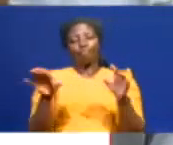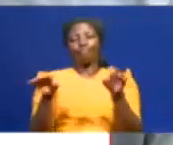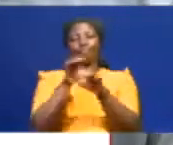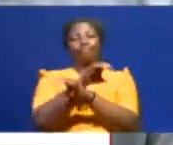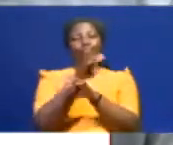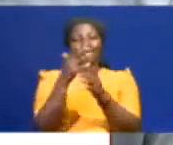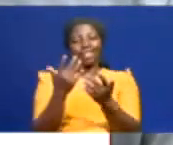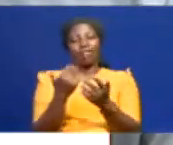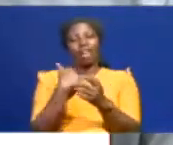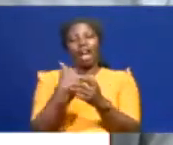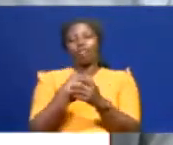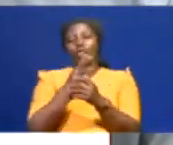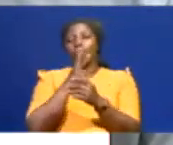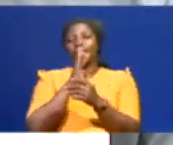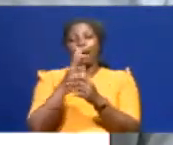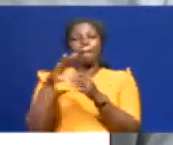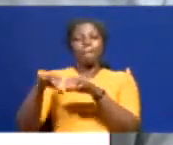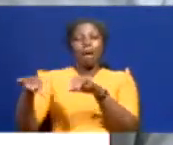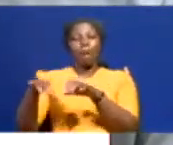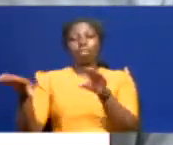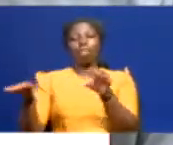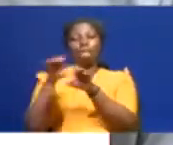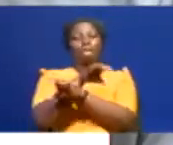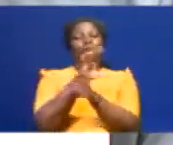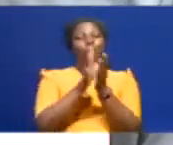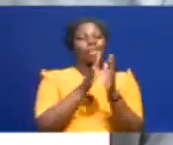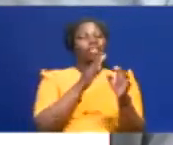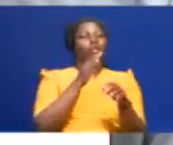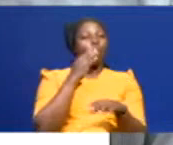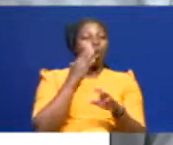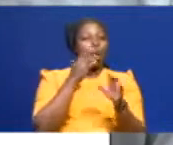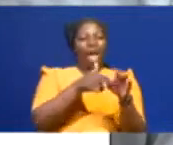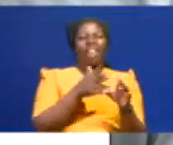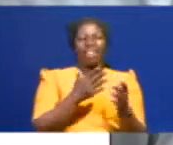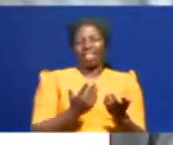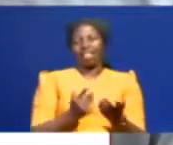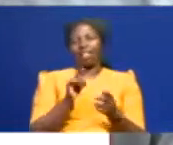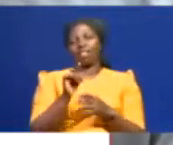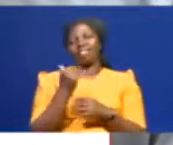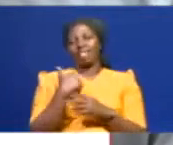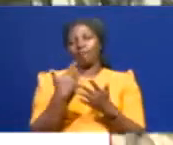there's water pipeline. And it has been something that has been a nightmare in the past.